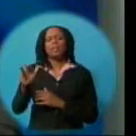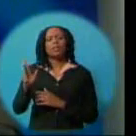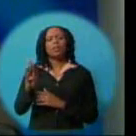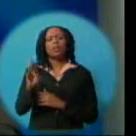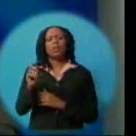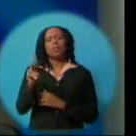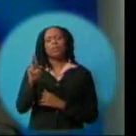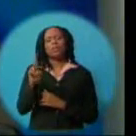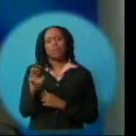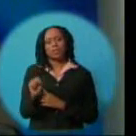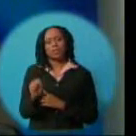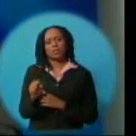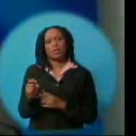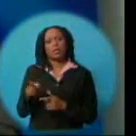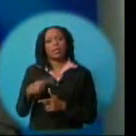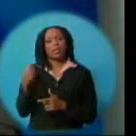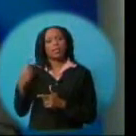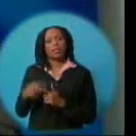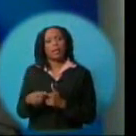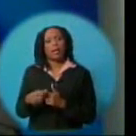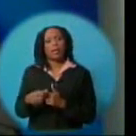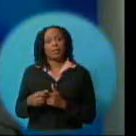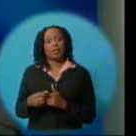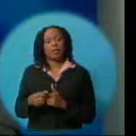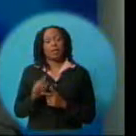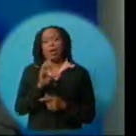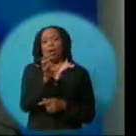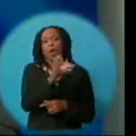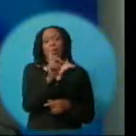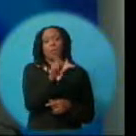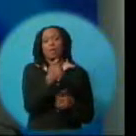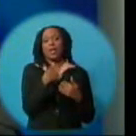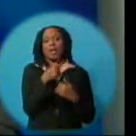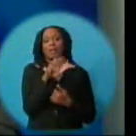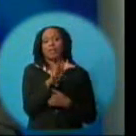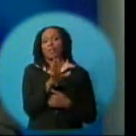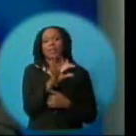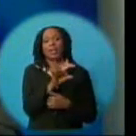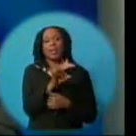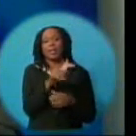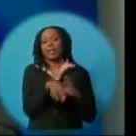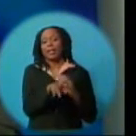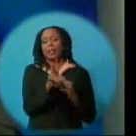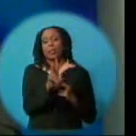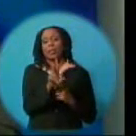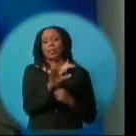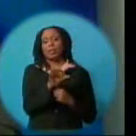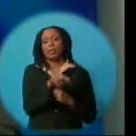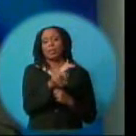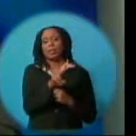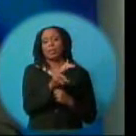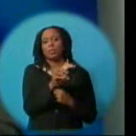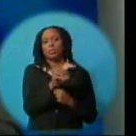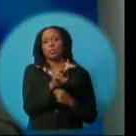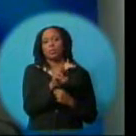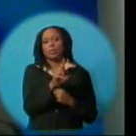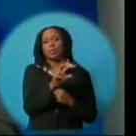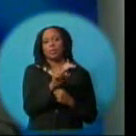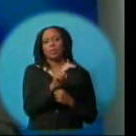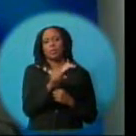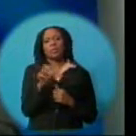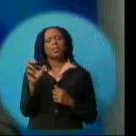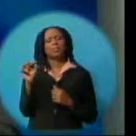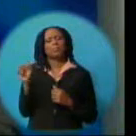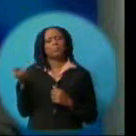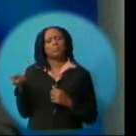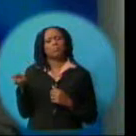Then their bowling clicked once again, dismissing Combermere for 59 in 29.2 overs, led by a 5-4 by